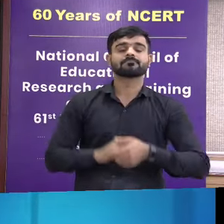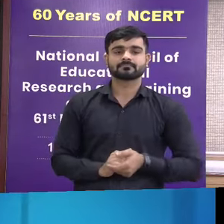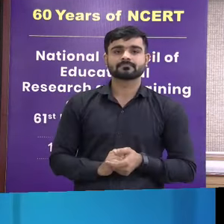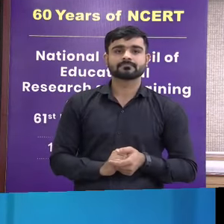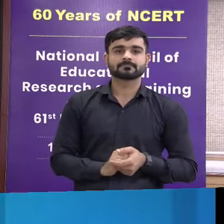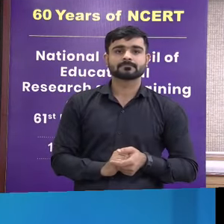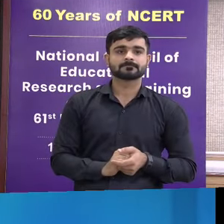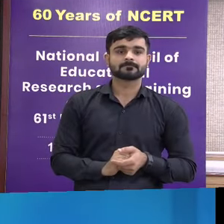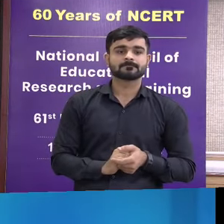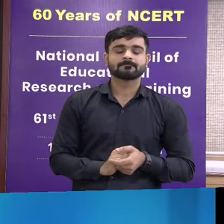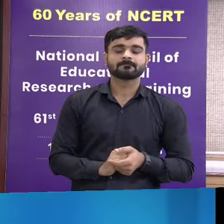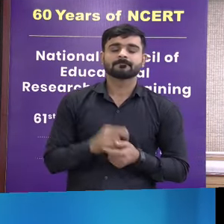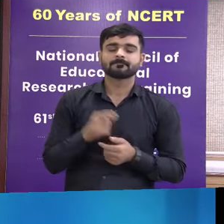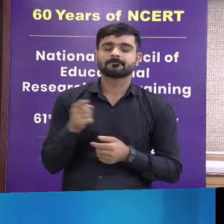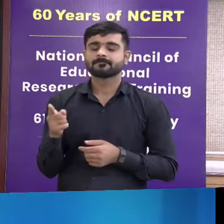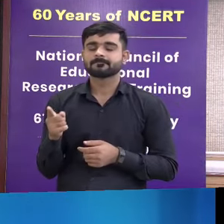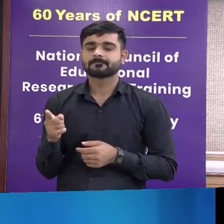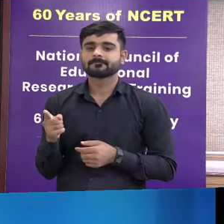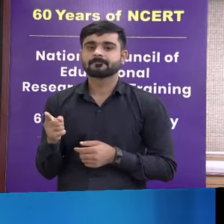for